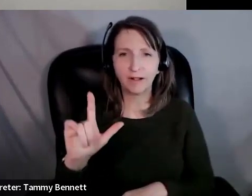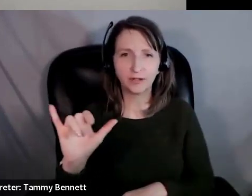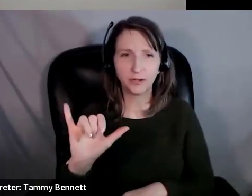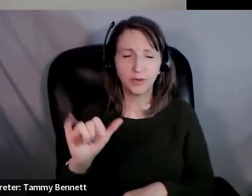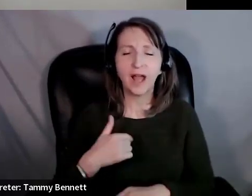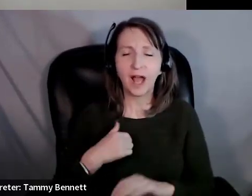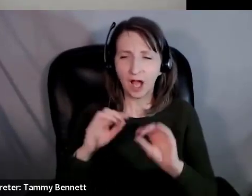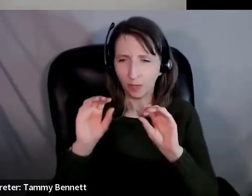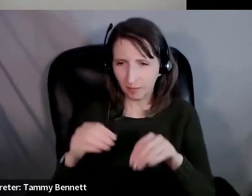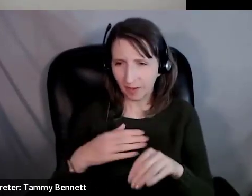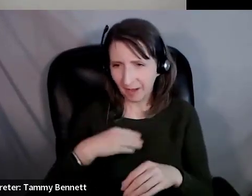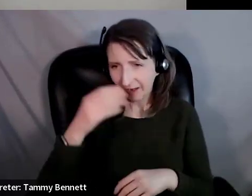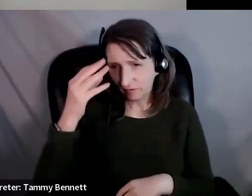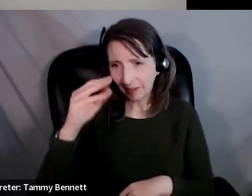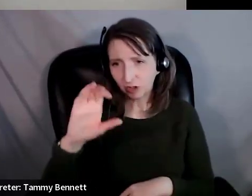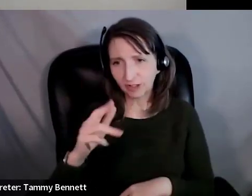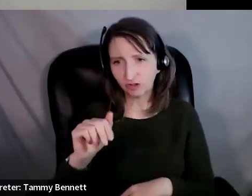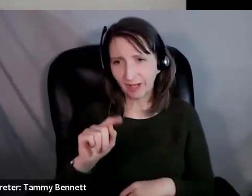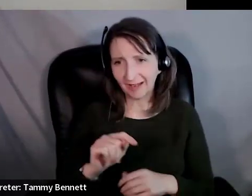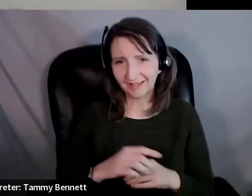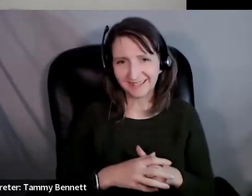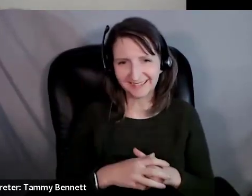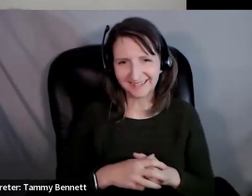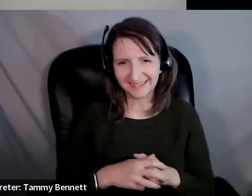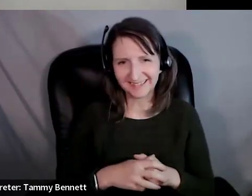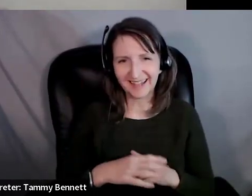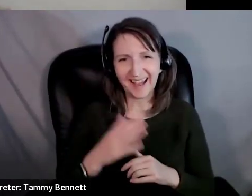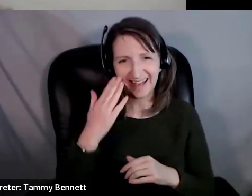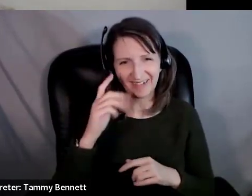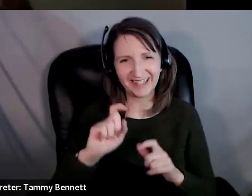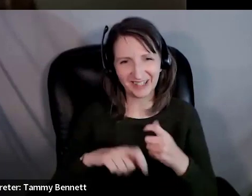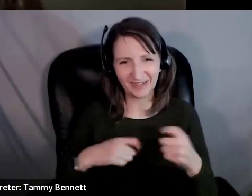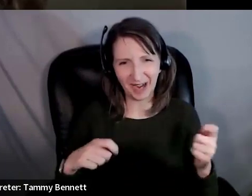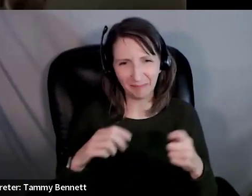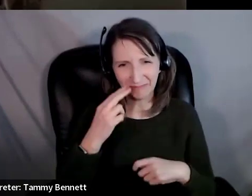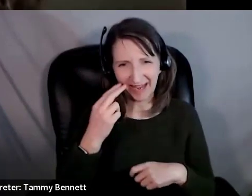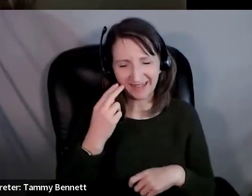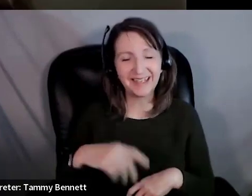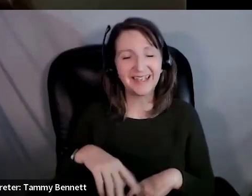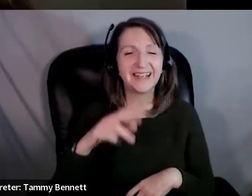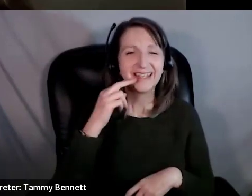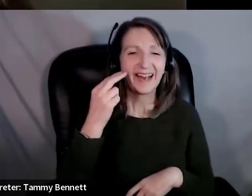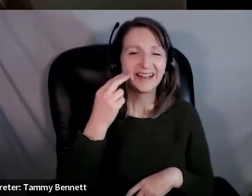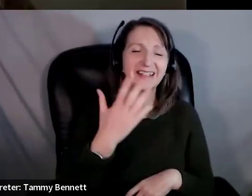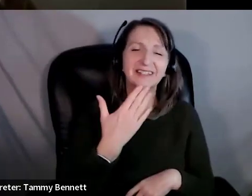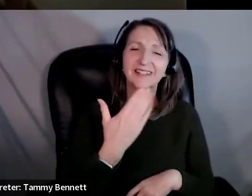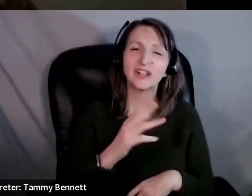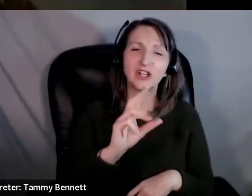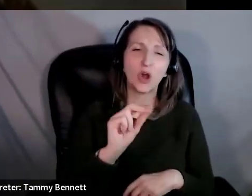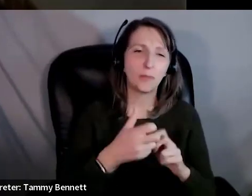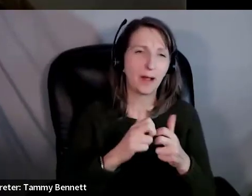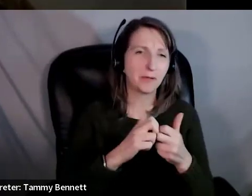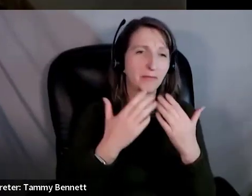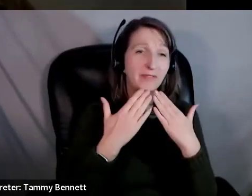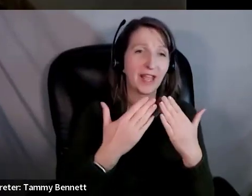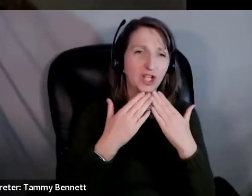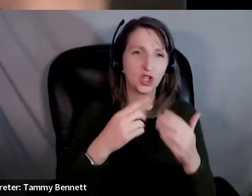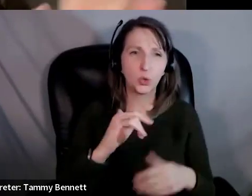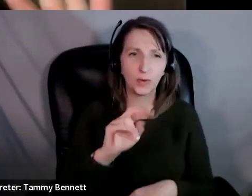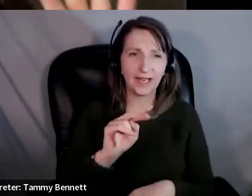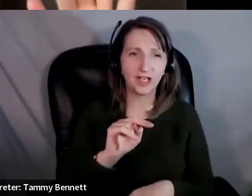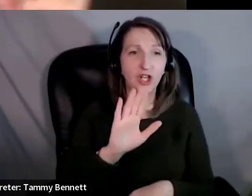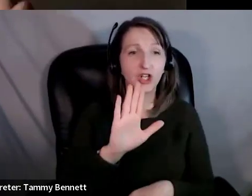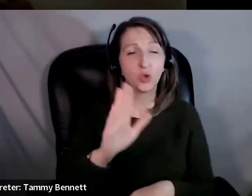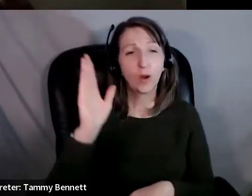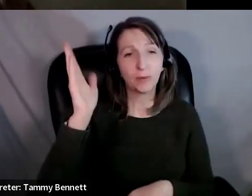my information in the chat and Natalie, I know you can wrap everything up. No problem. All right. Well, thank you so much, Quinn. Your presentation was